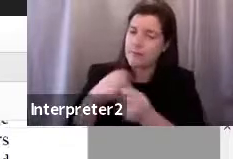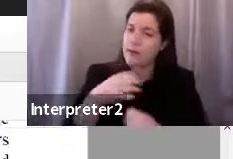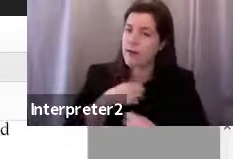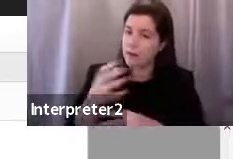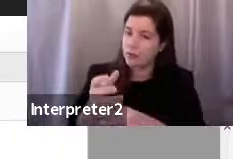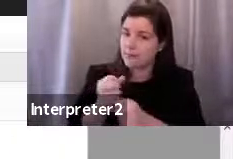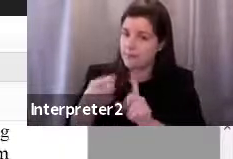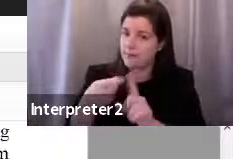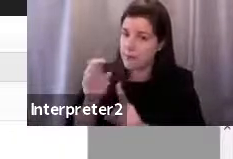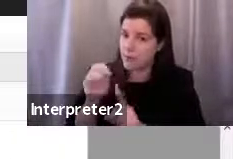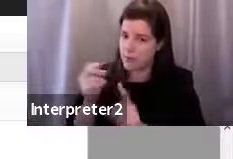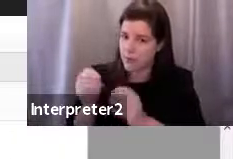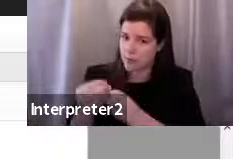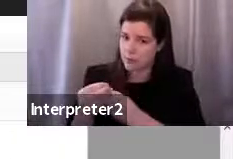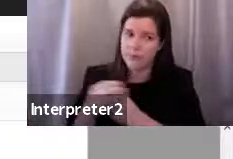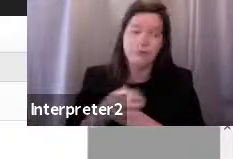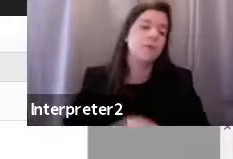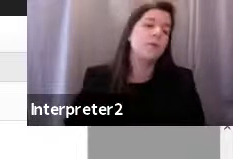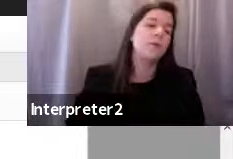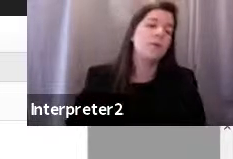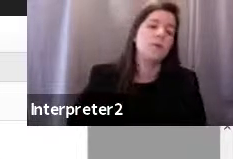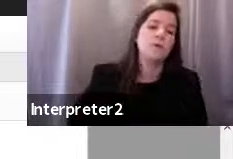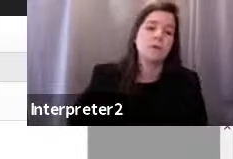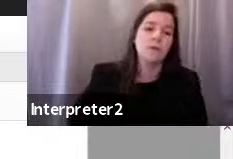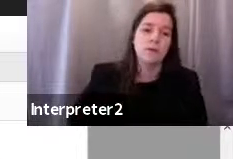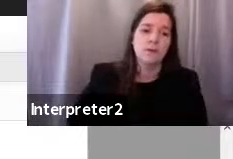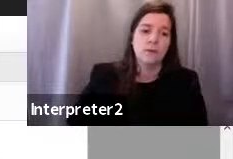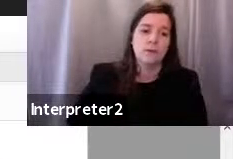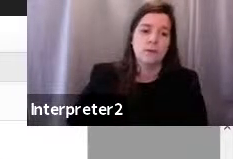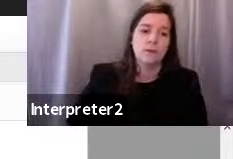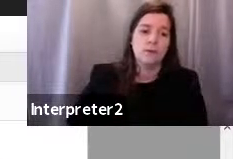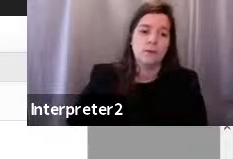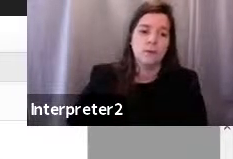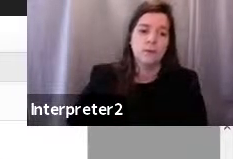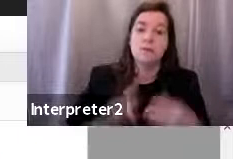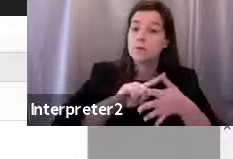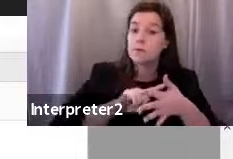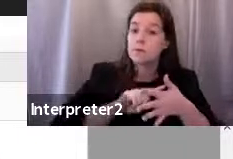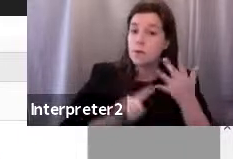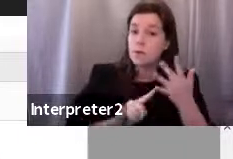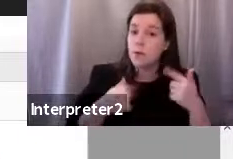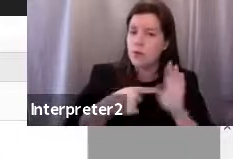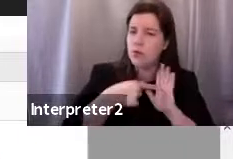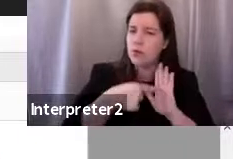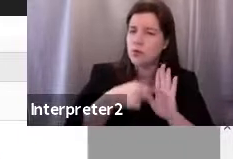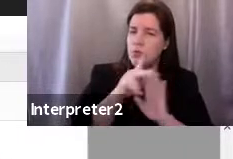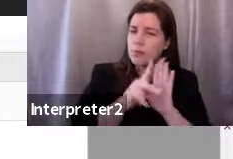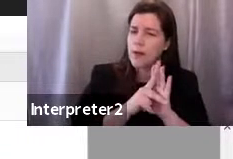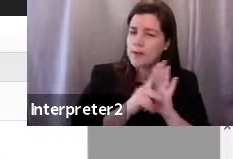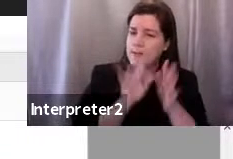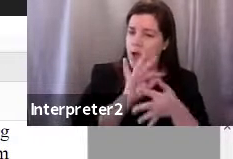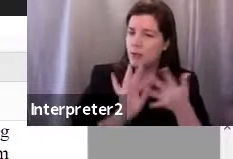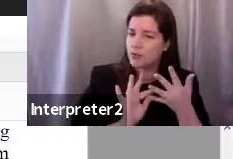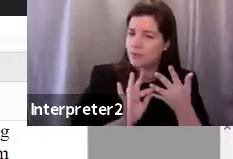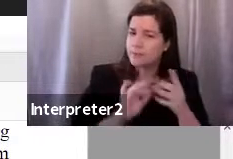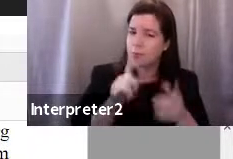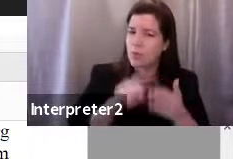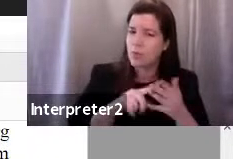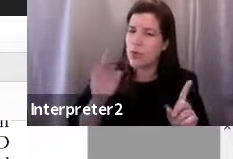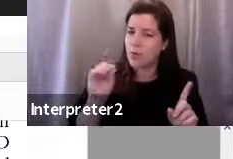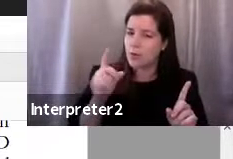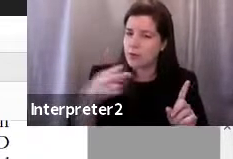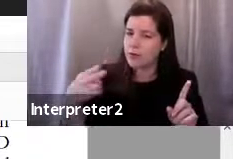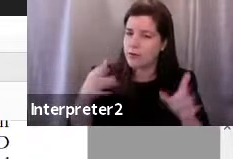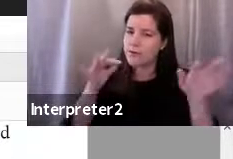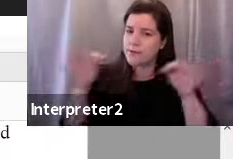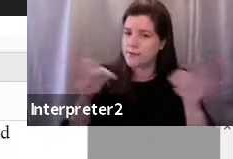And then finally, these are the policy options bulleted here that the Office of Deaf and Hard of Hearing laid out